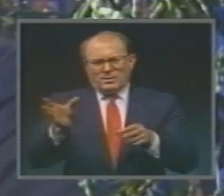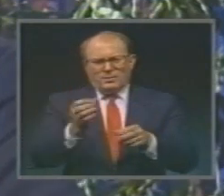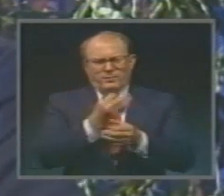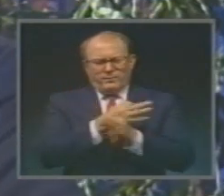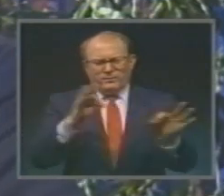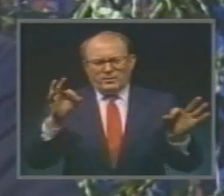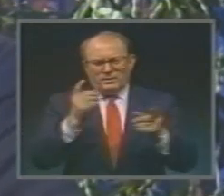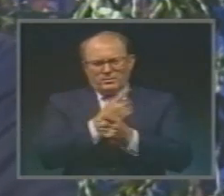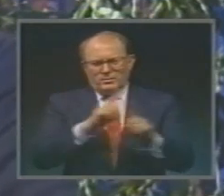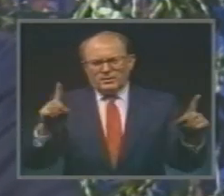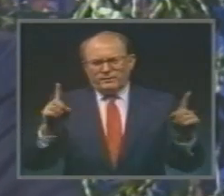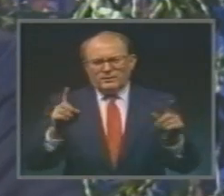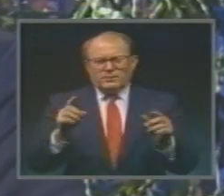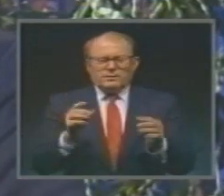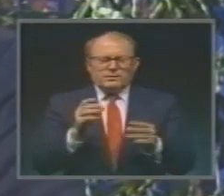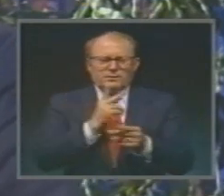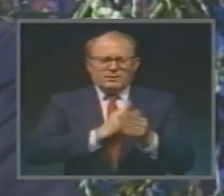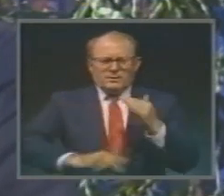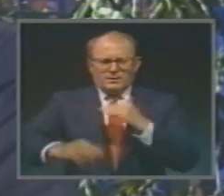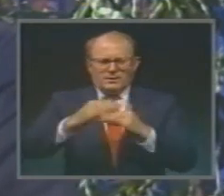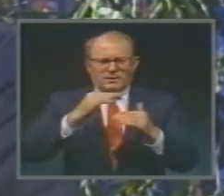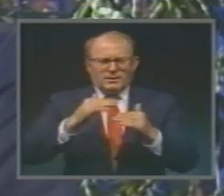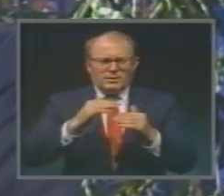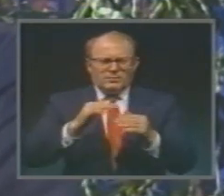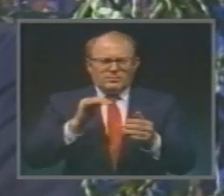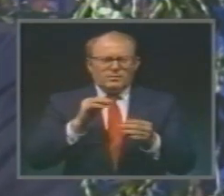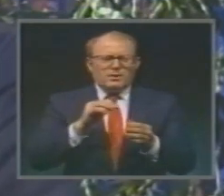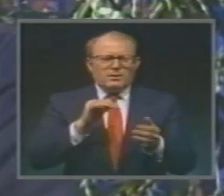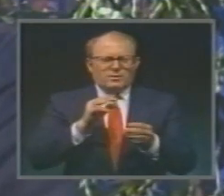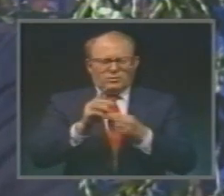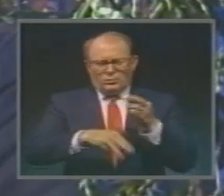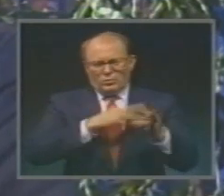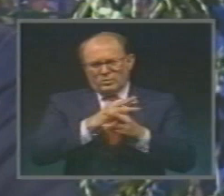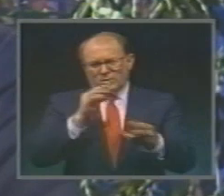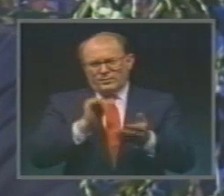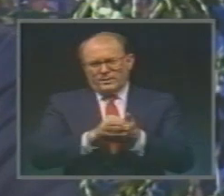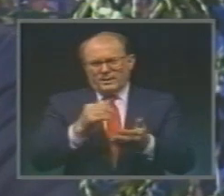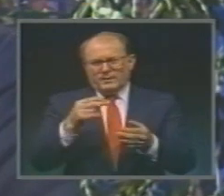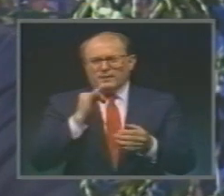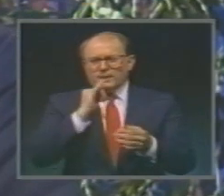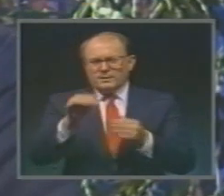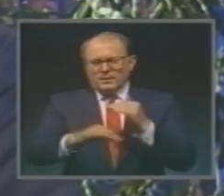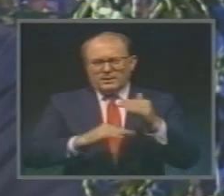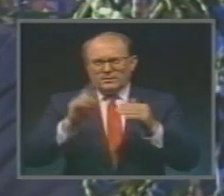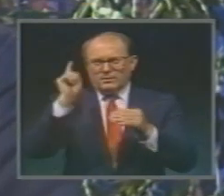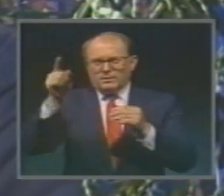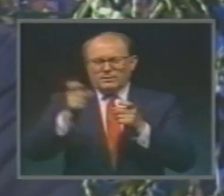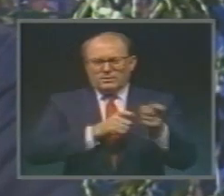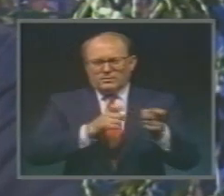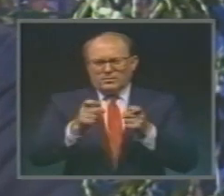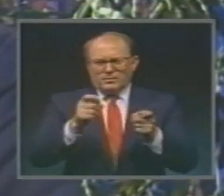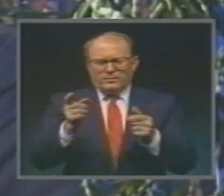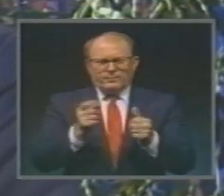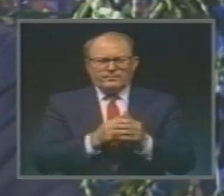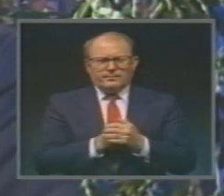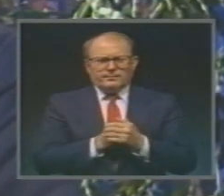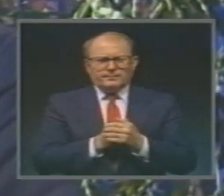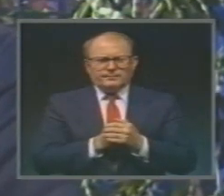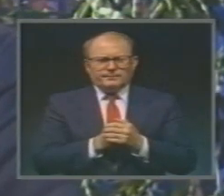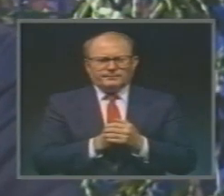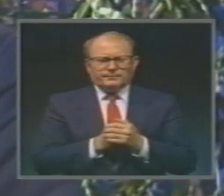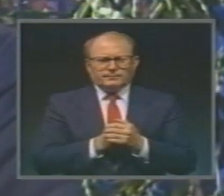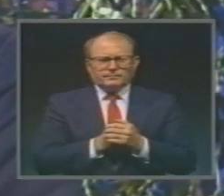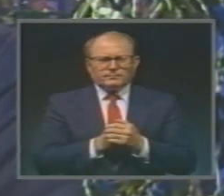now reigns to the Father and become subject unto him. 1 Corinthians 15, verses 24